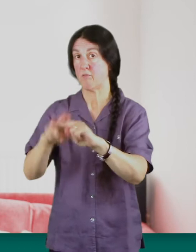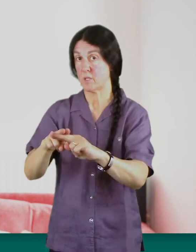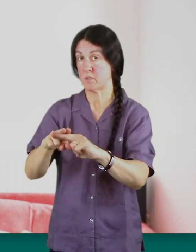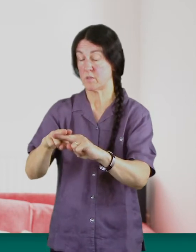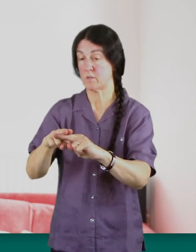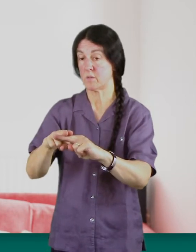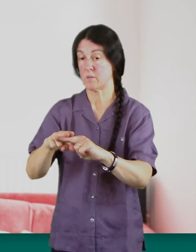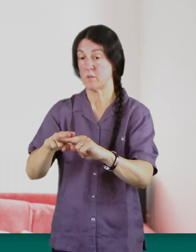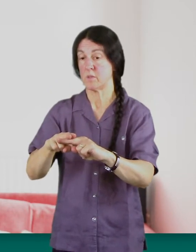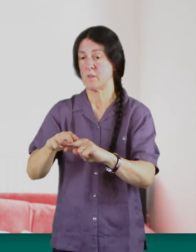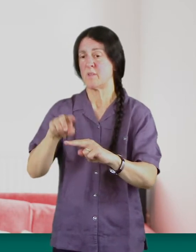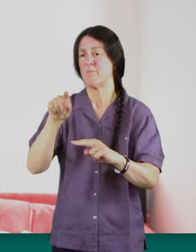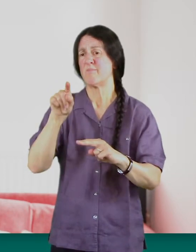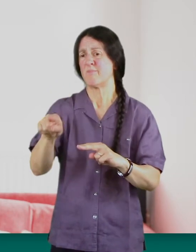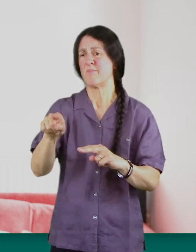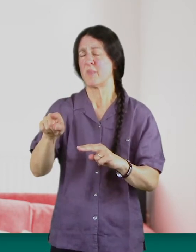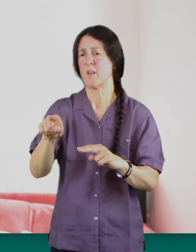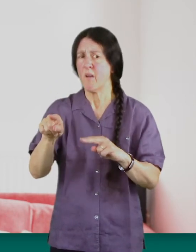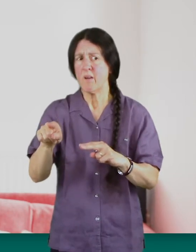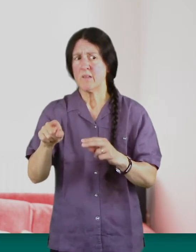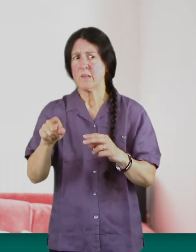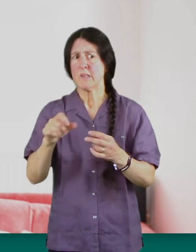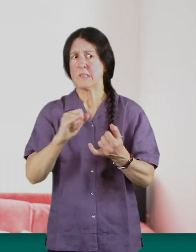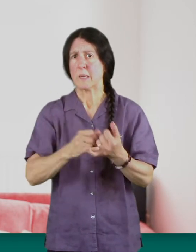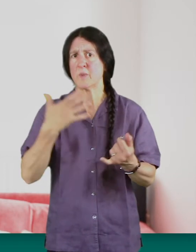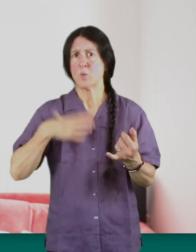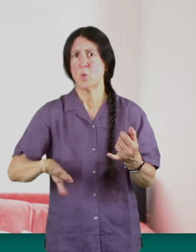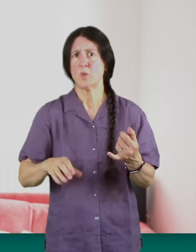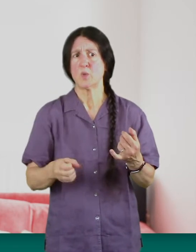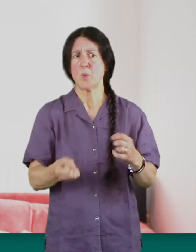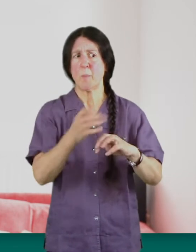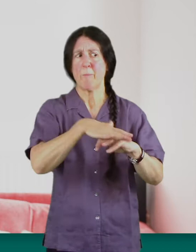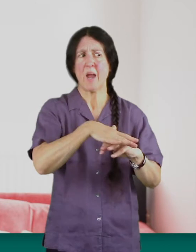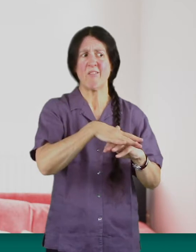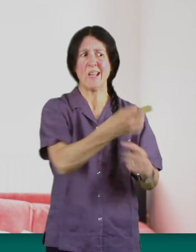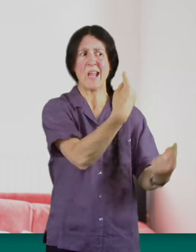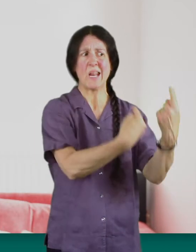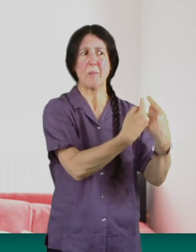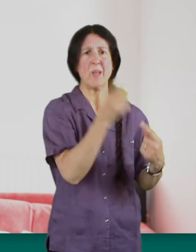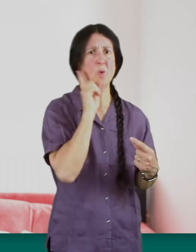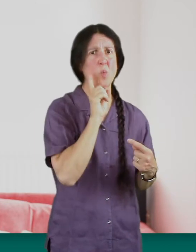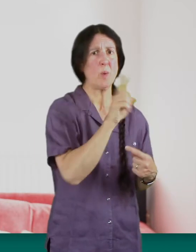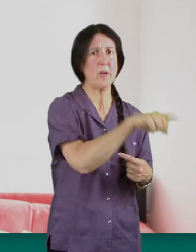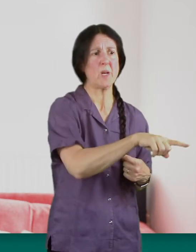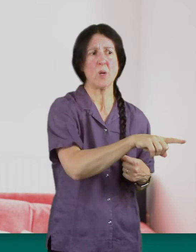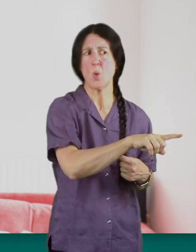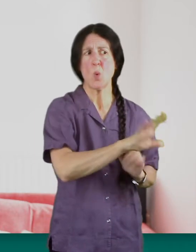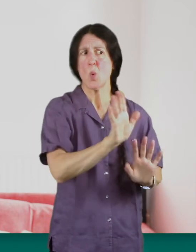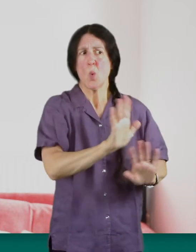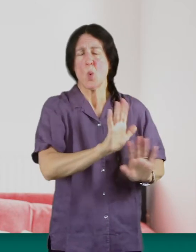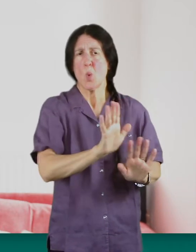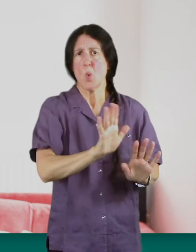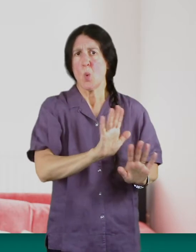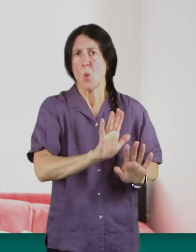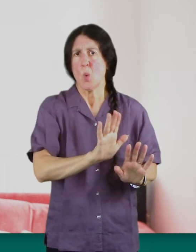wisdom. They are concerned that he wants to marry a Philistine. They think that he would be better off marrying someone from his